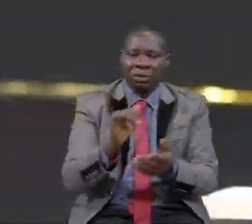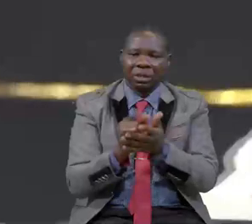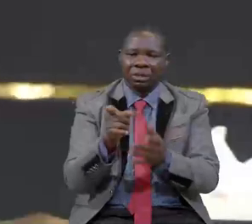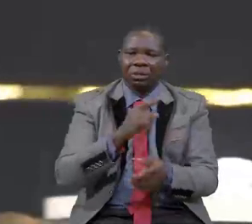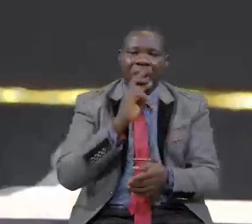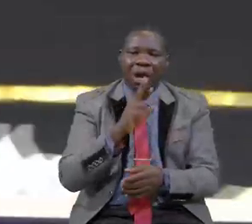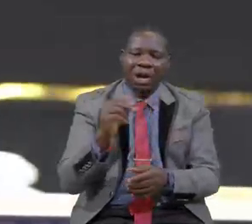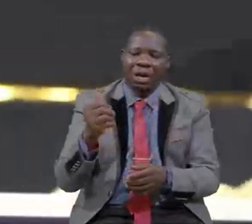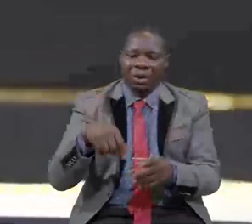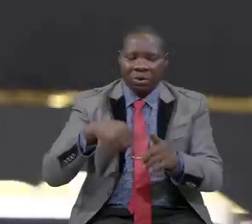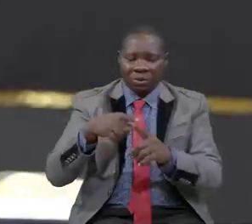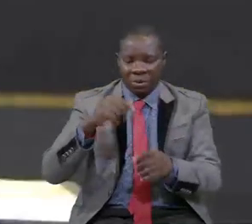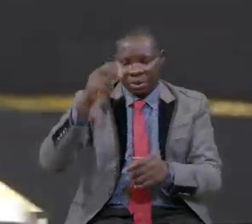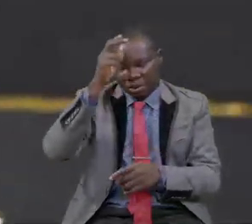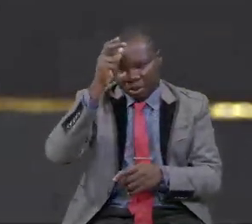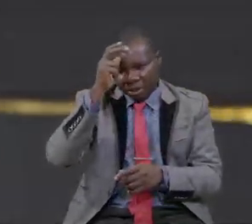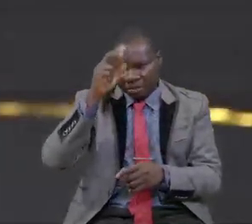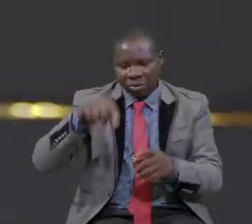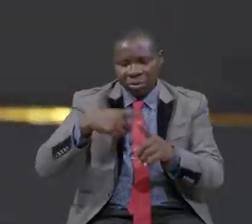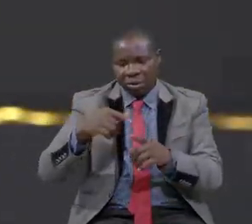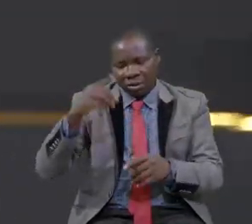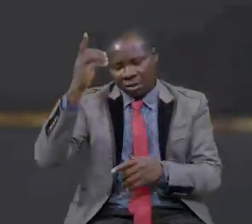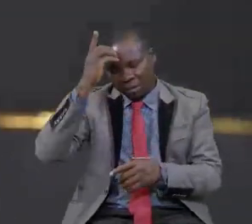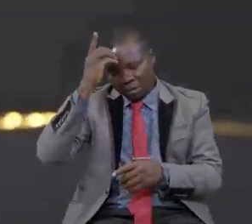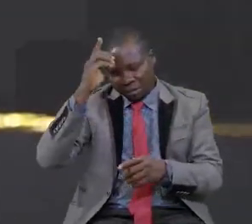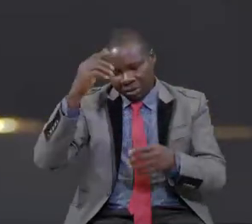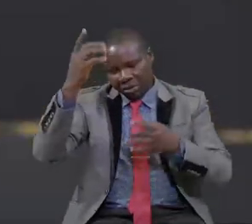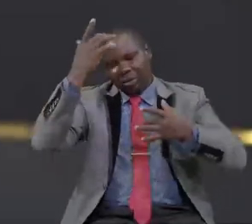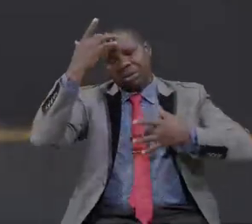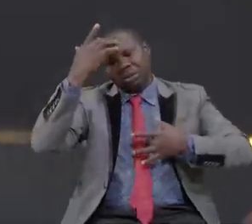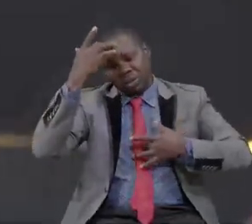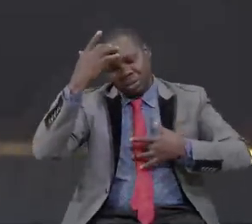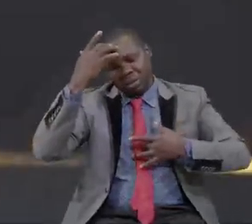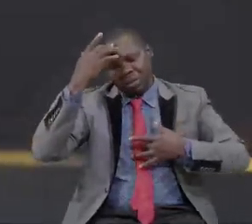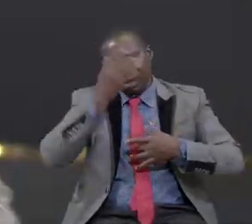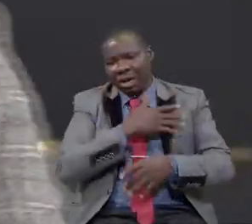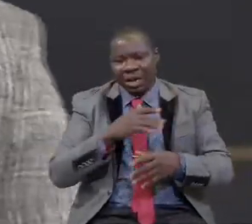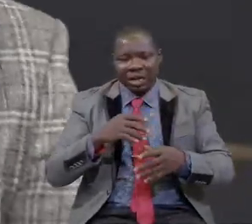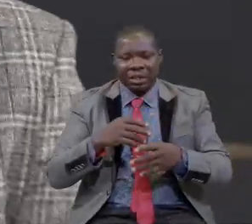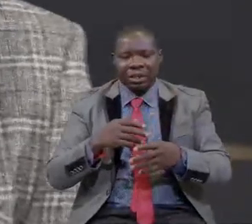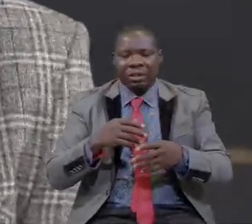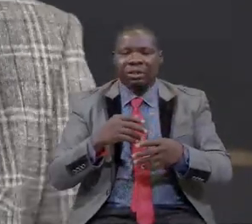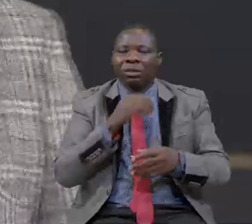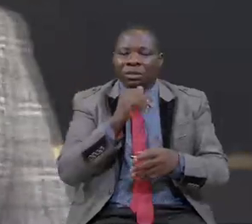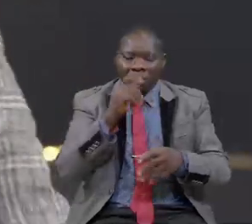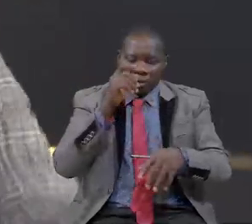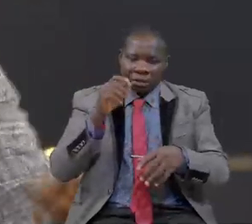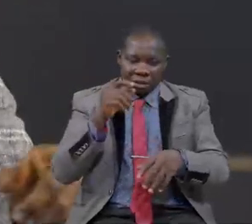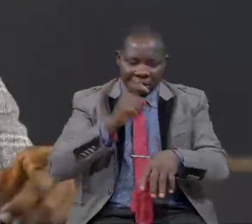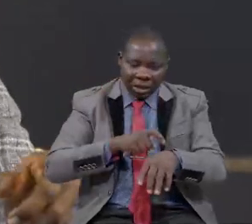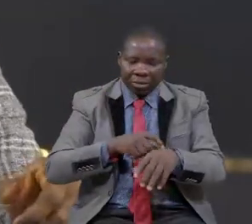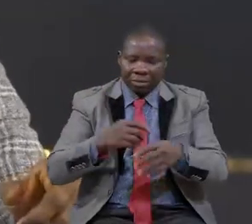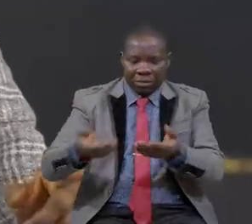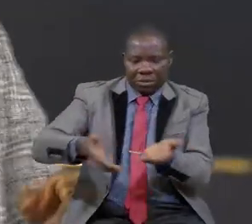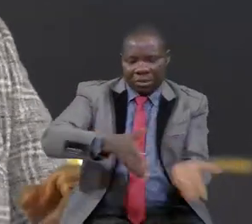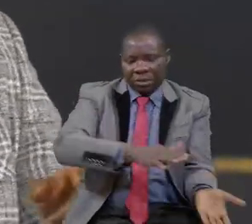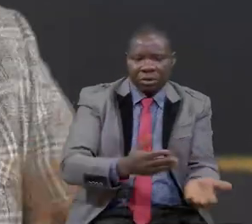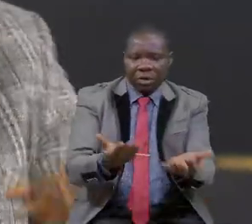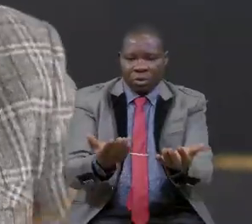when the demons, when the diseases, and when premature death wants to come in, and you say,